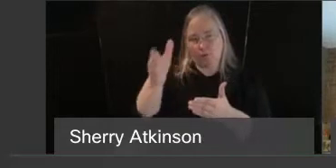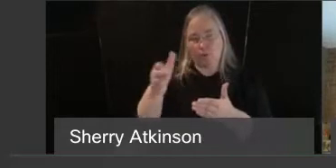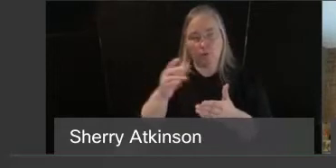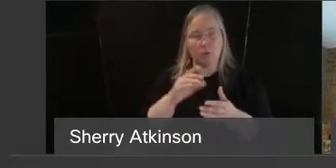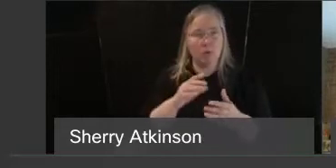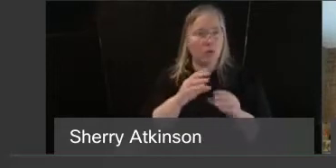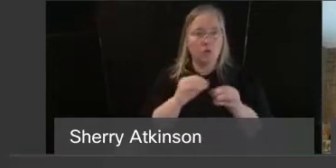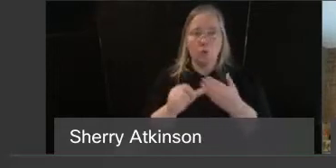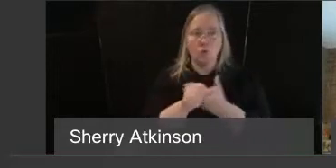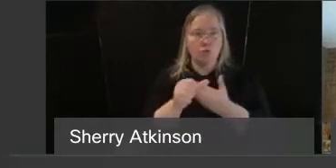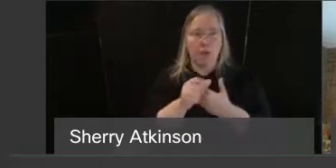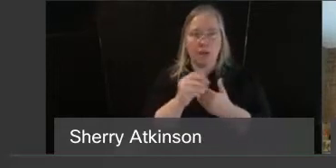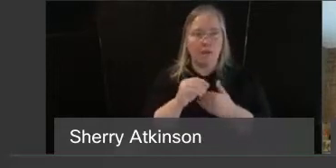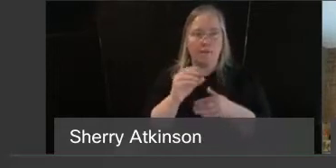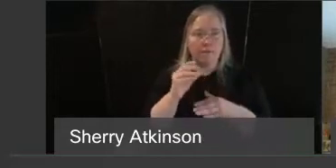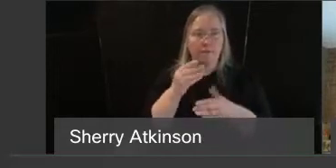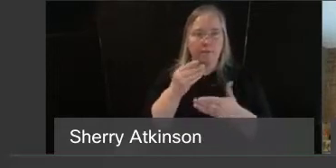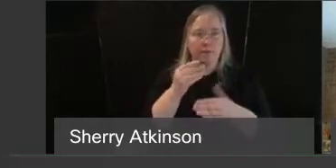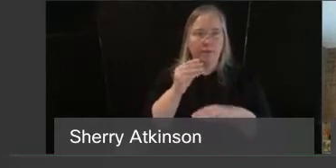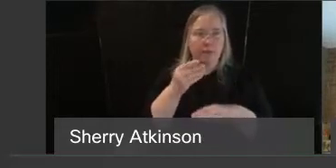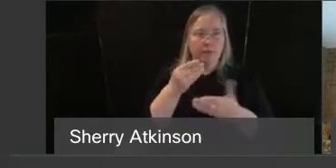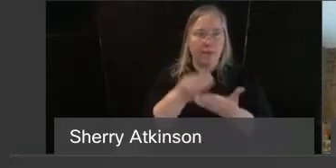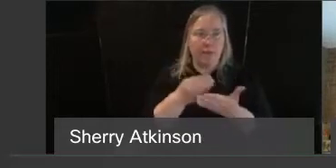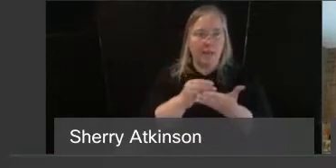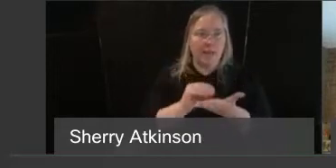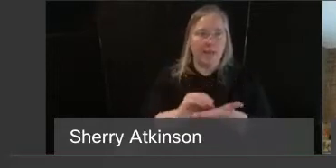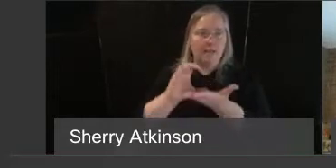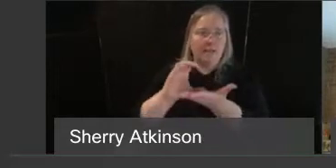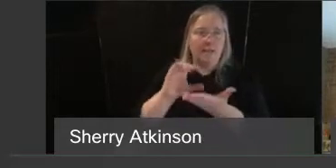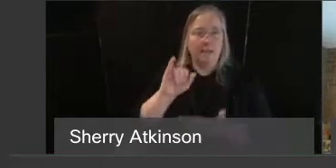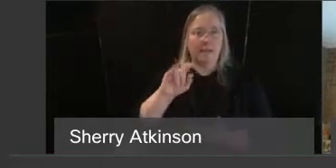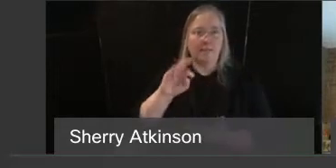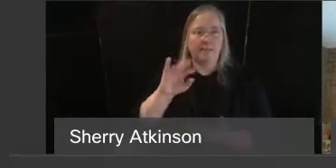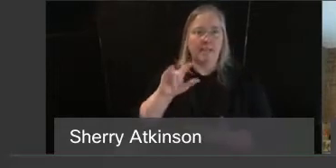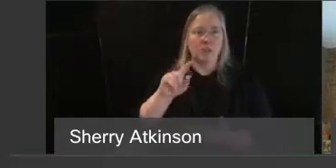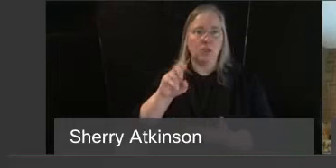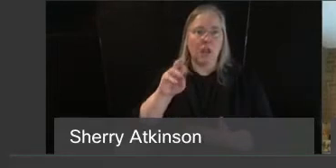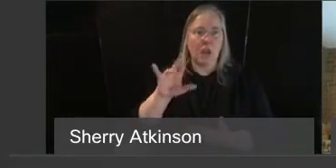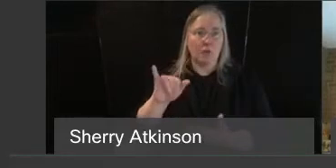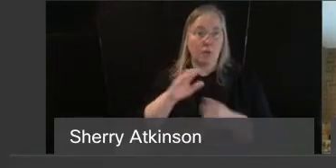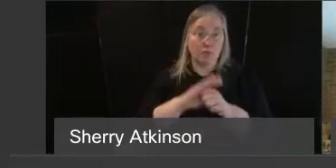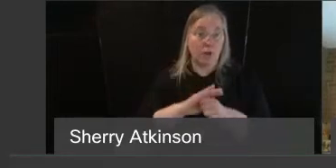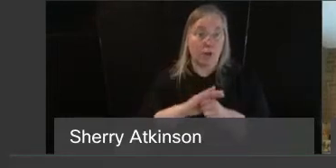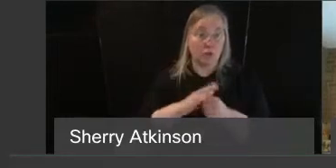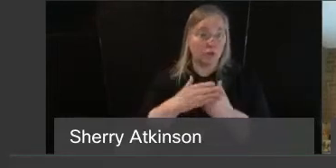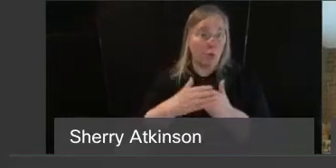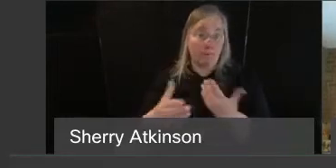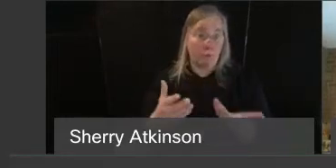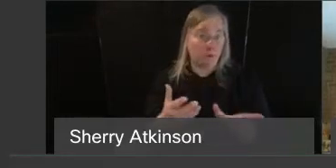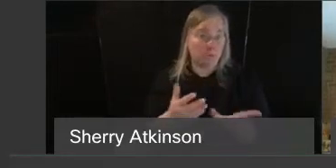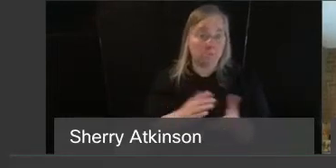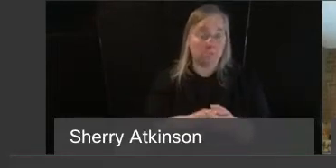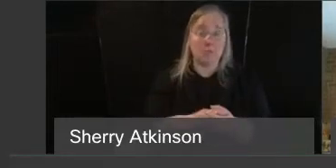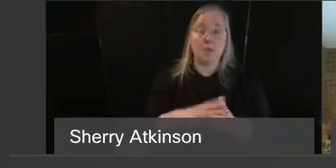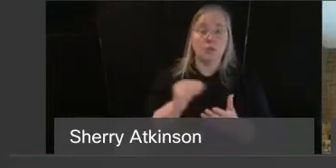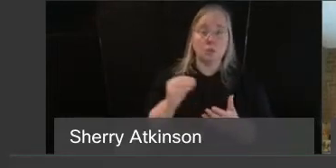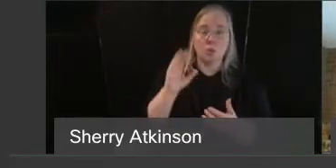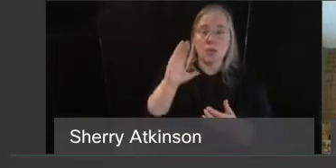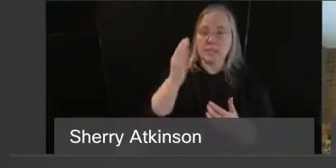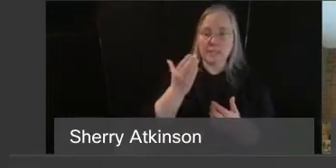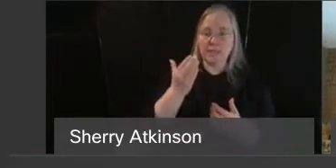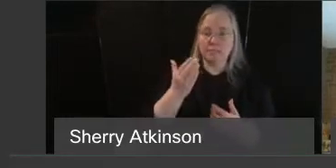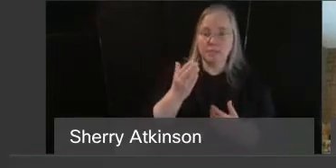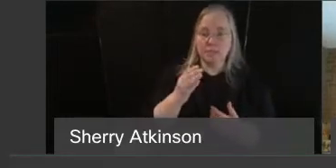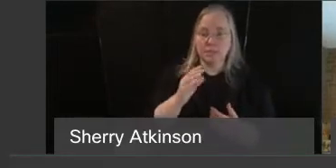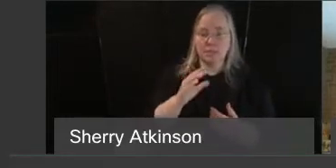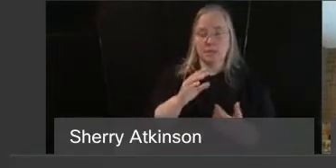of inflationary pressures going forward. It feels like we're sort of going on. So it seems like that there is I